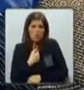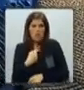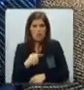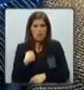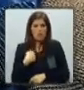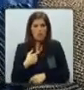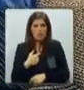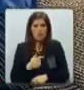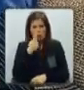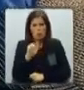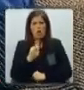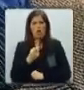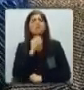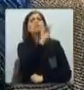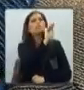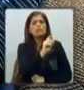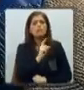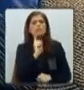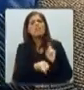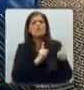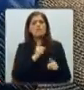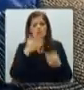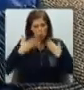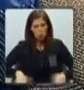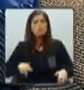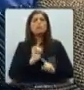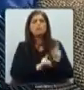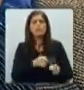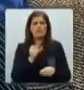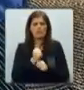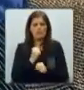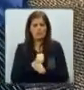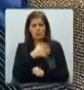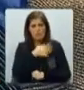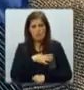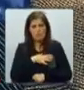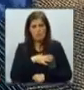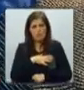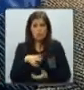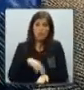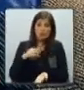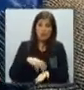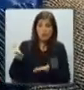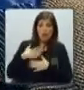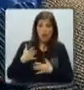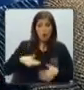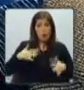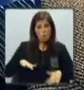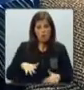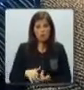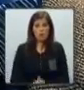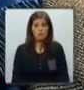finally I dared to ask, what are you doing here? Nah, naked. Yes, we have been registered and we are waiting